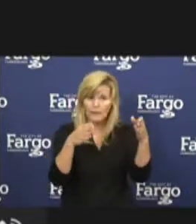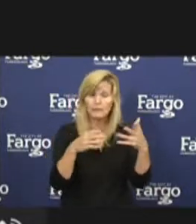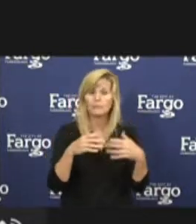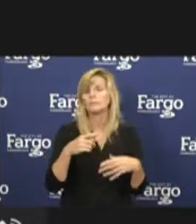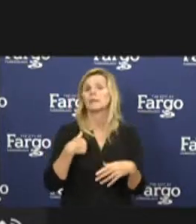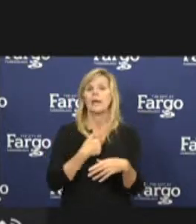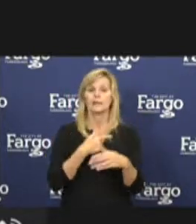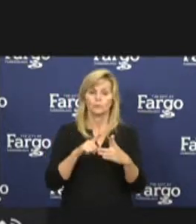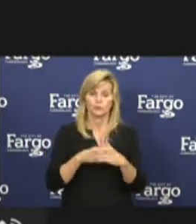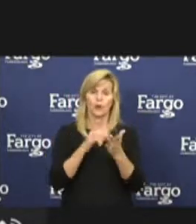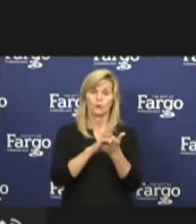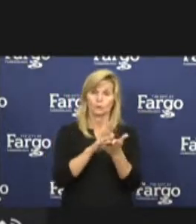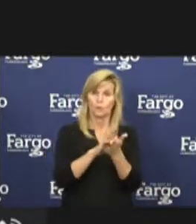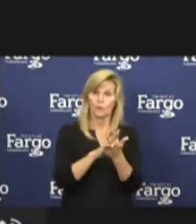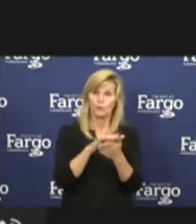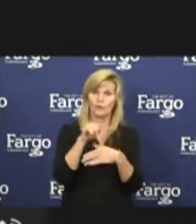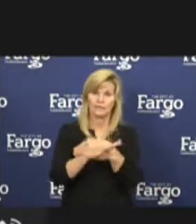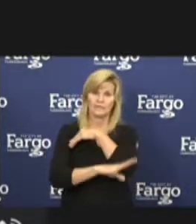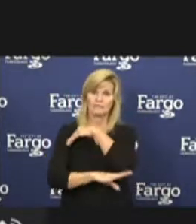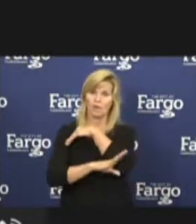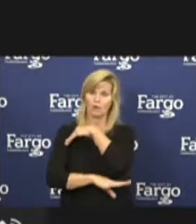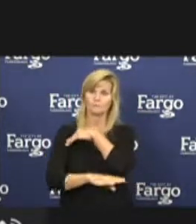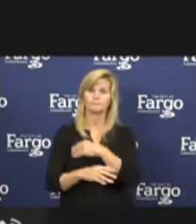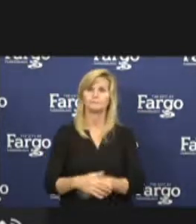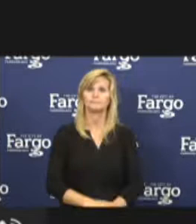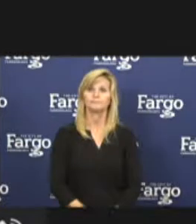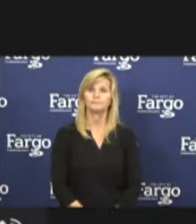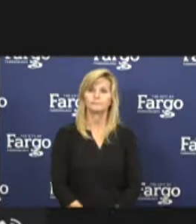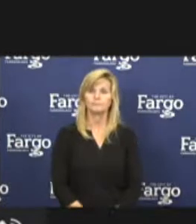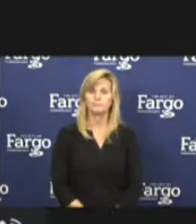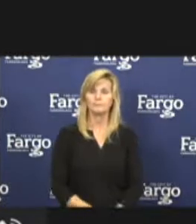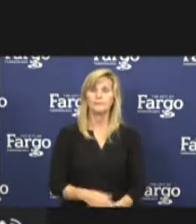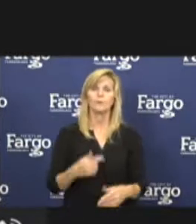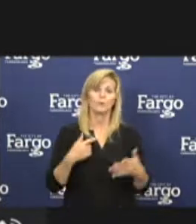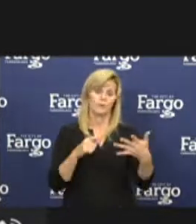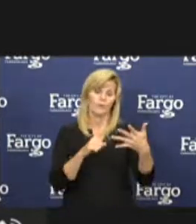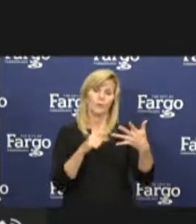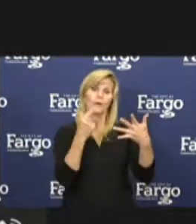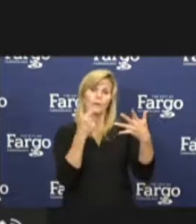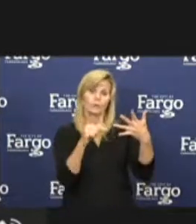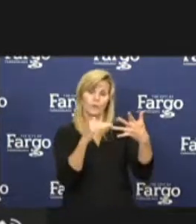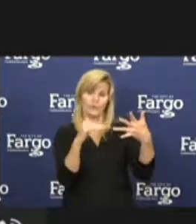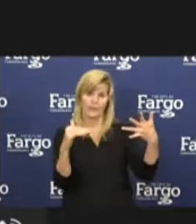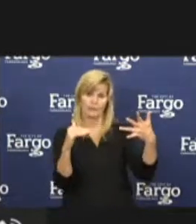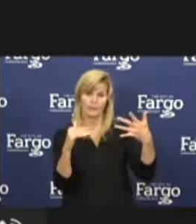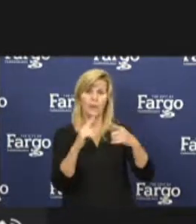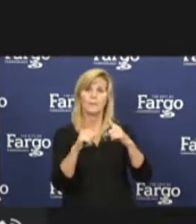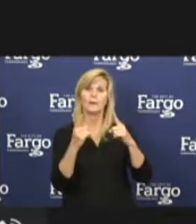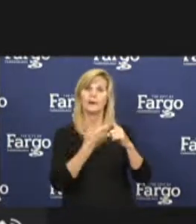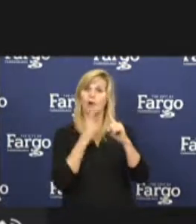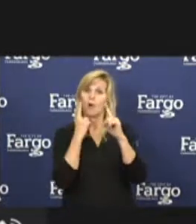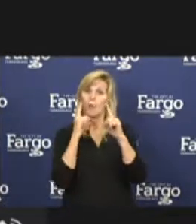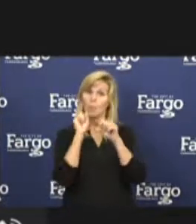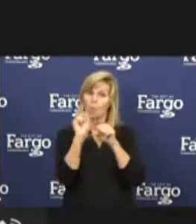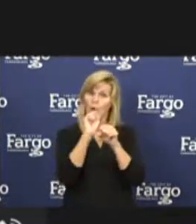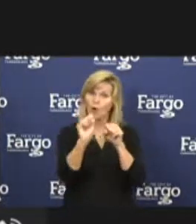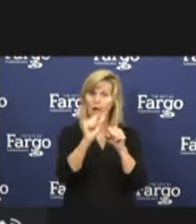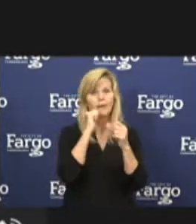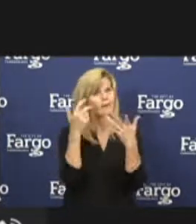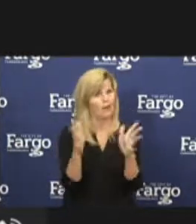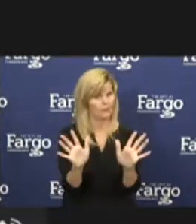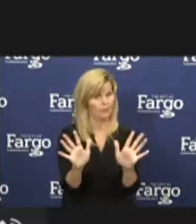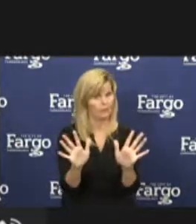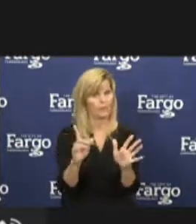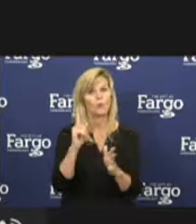we restart schools this fall. We are in the green level, but the mission is not over. We